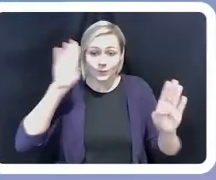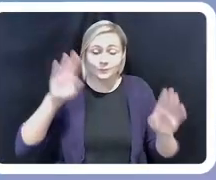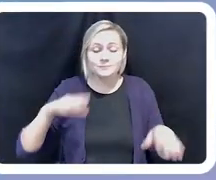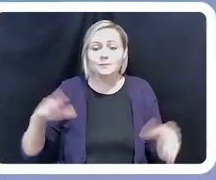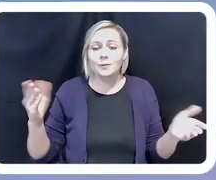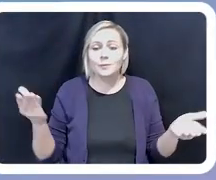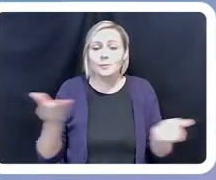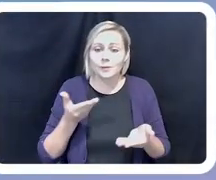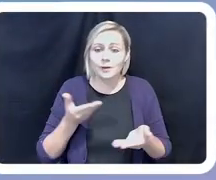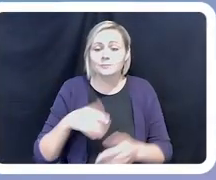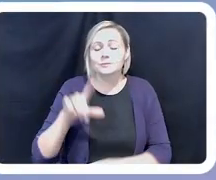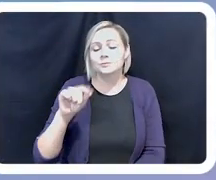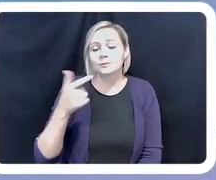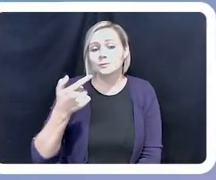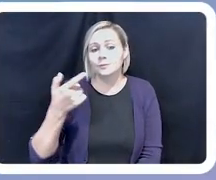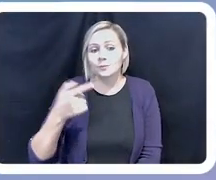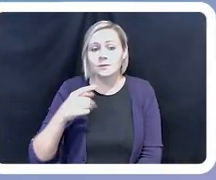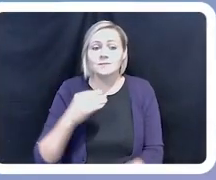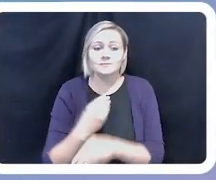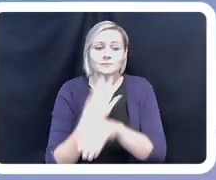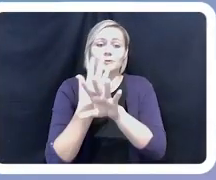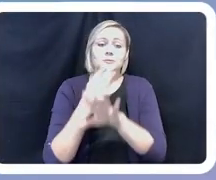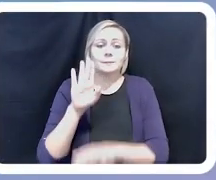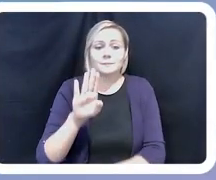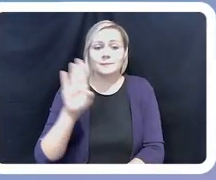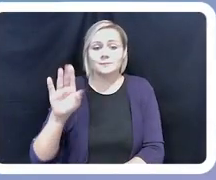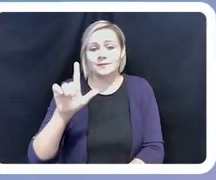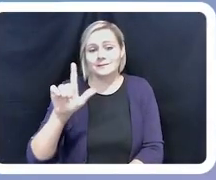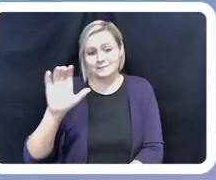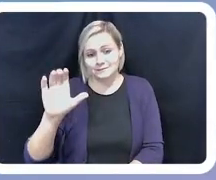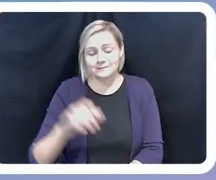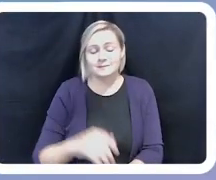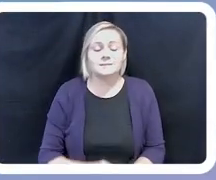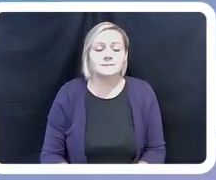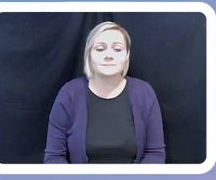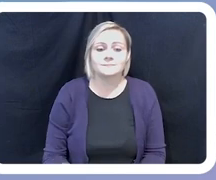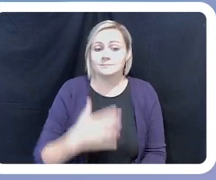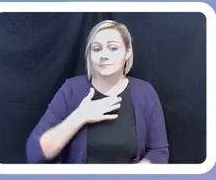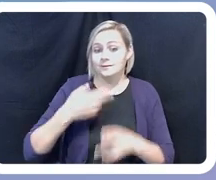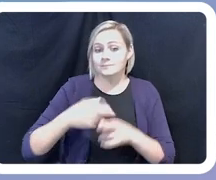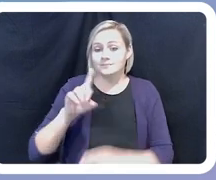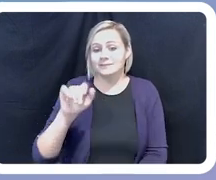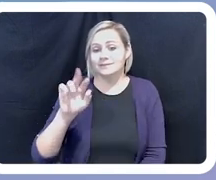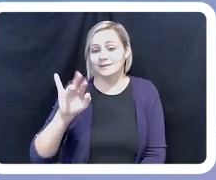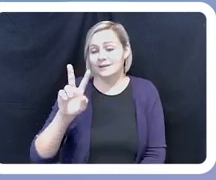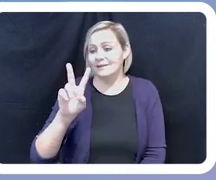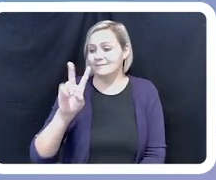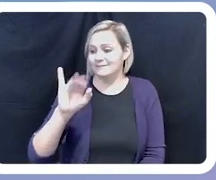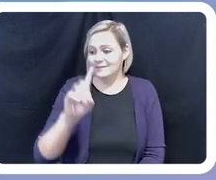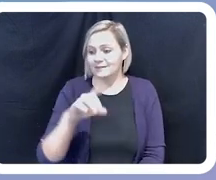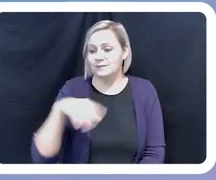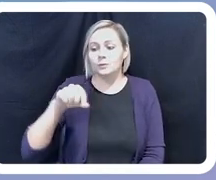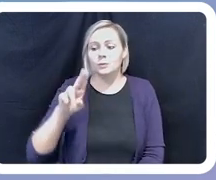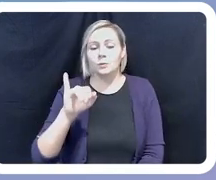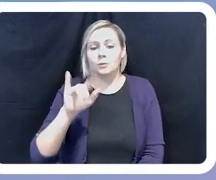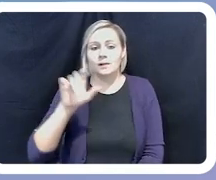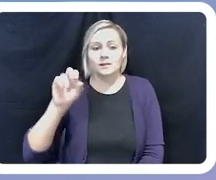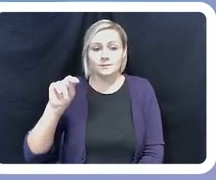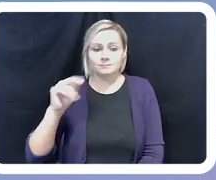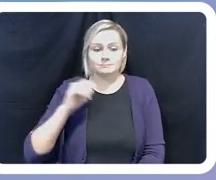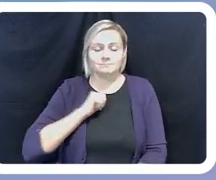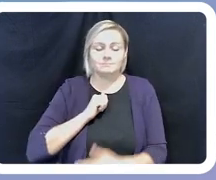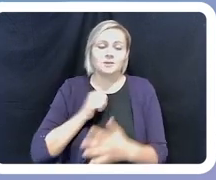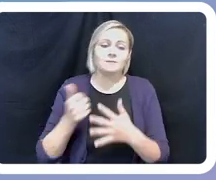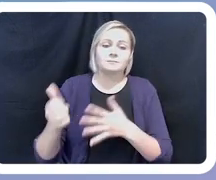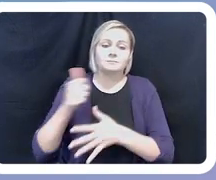Hello, and welcome to the 2021 Virtual Best Buddies Leadership Conference. My name is David Quillen, and I serve